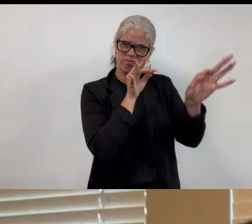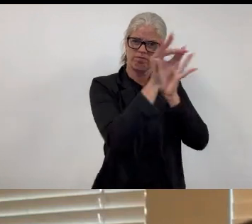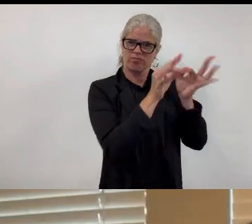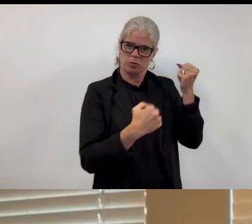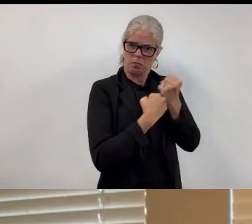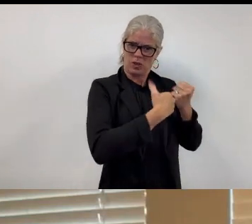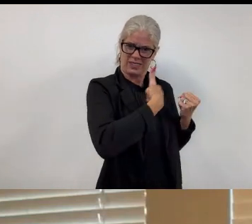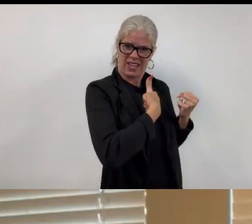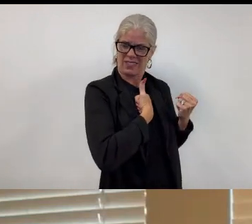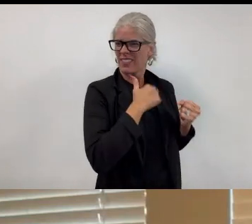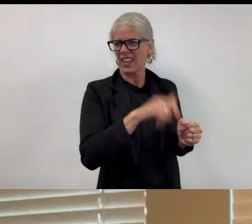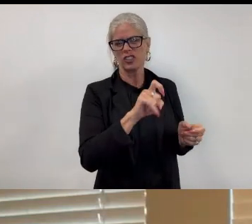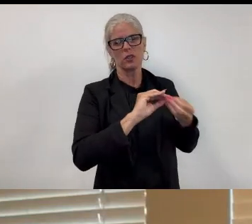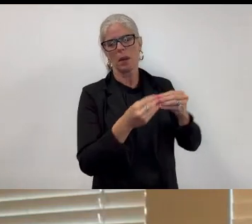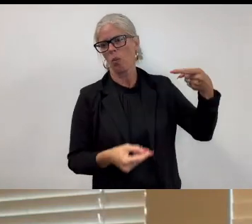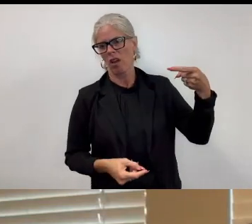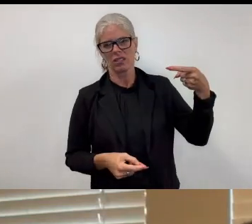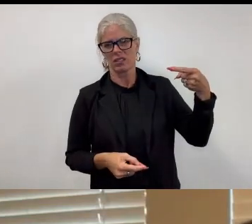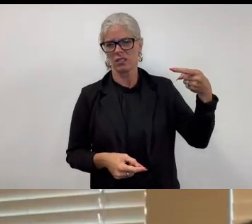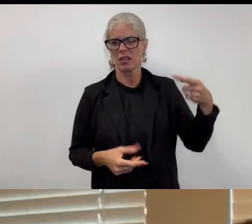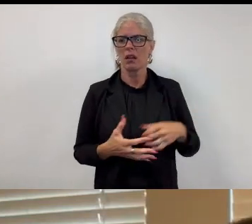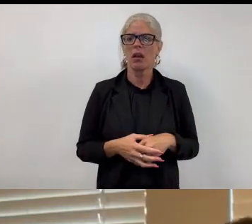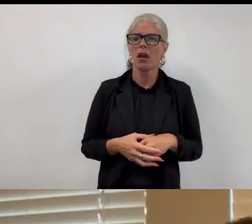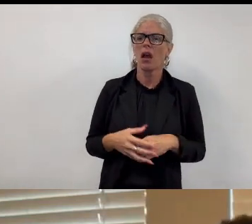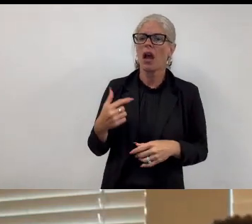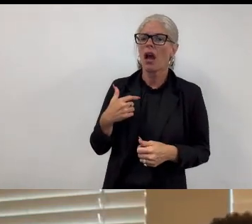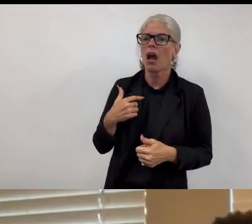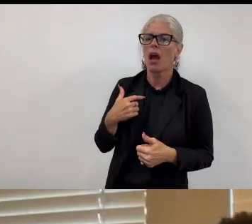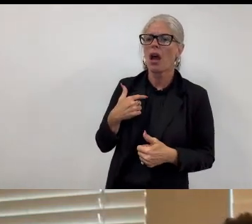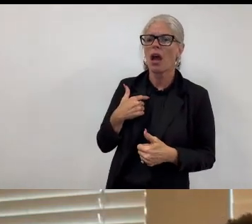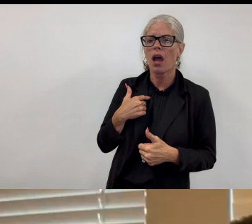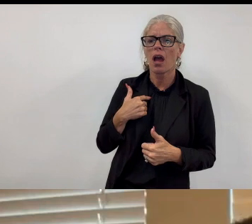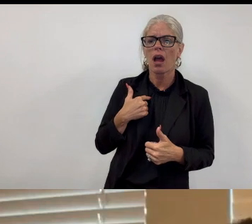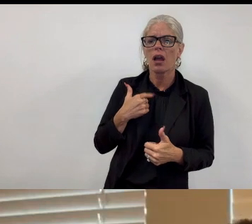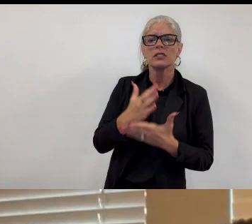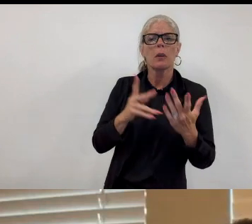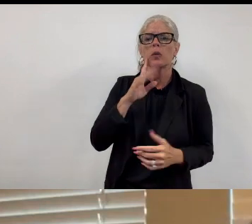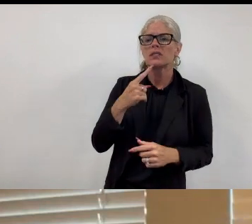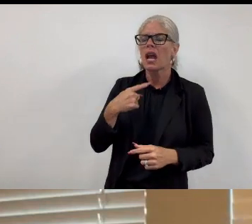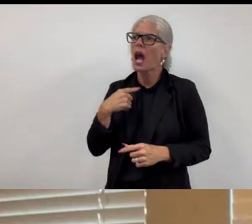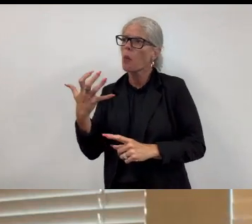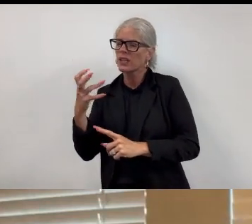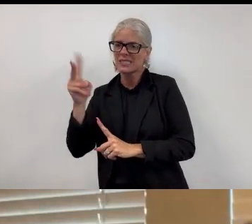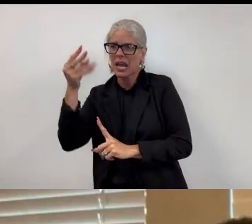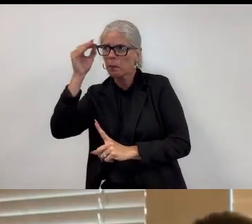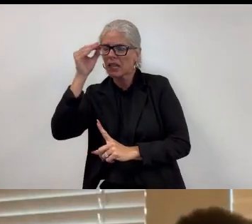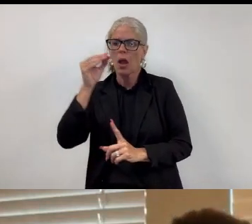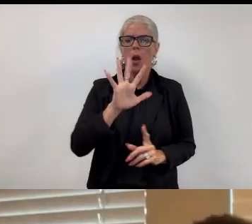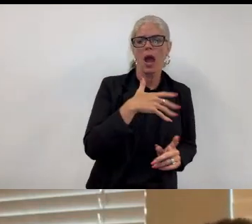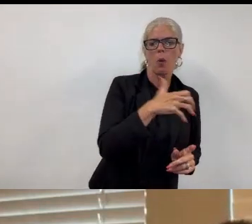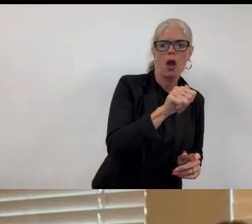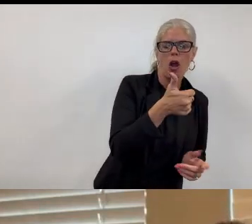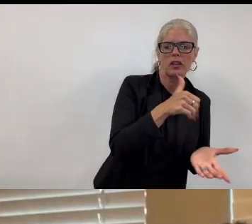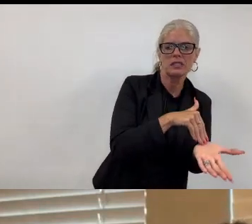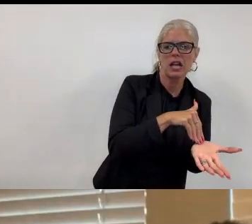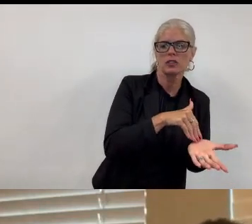anything else all day, self-advocacy should be it. Because saying, hey, I want a second opinion, hey, I'd like to go to another